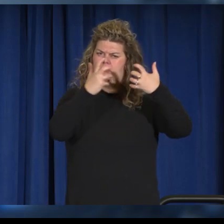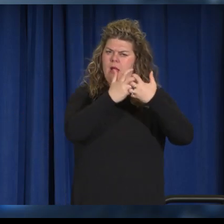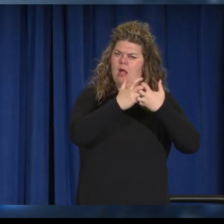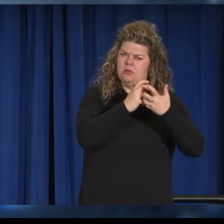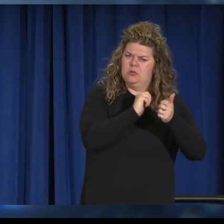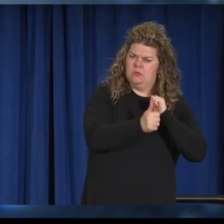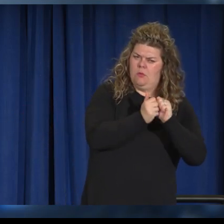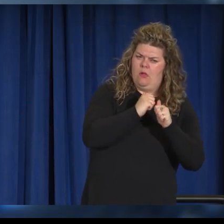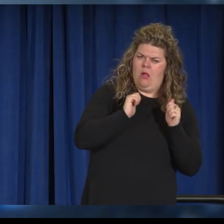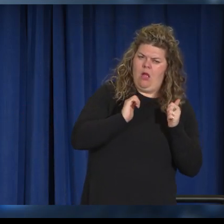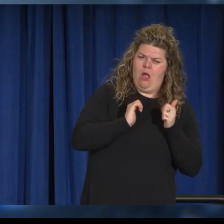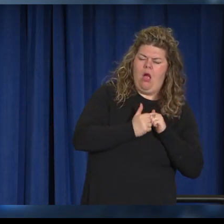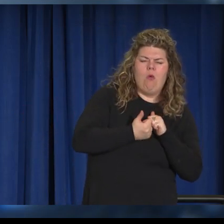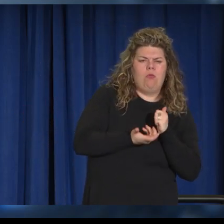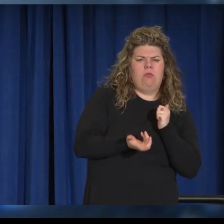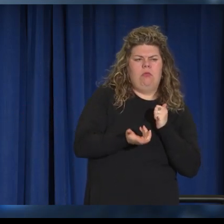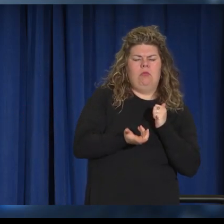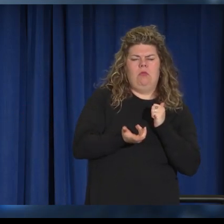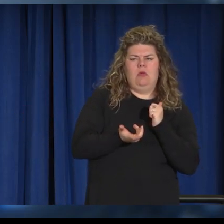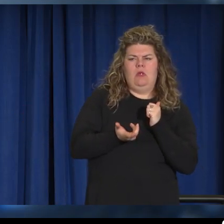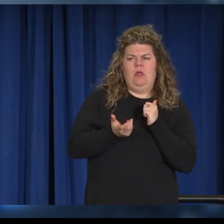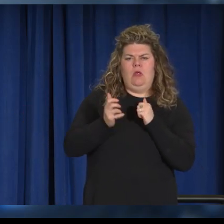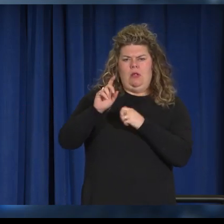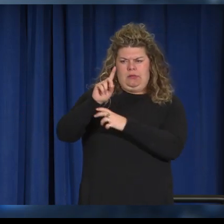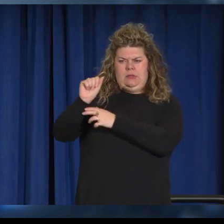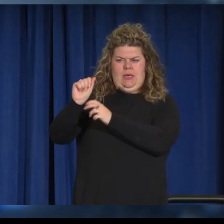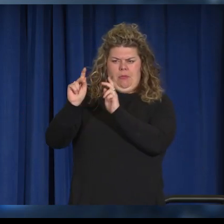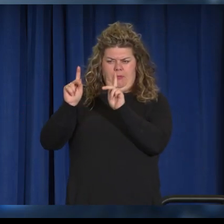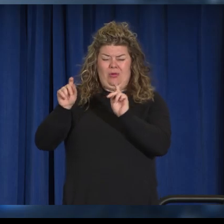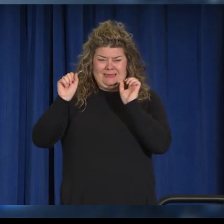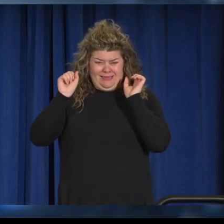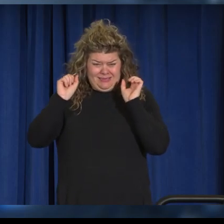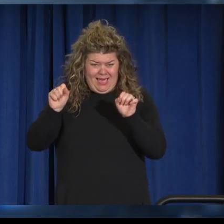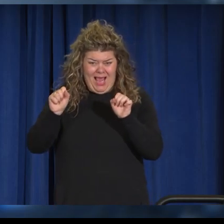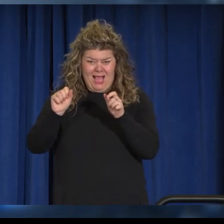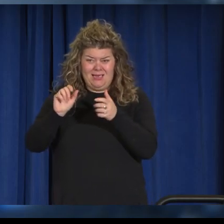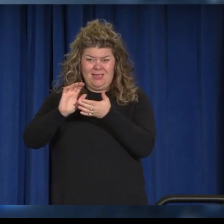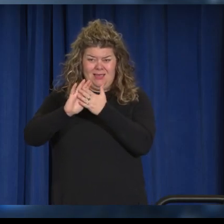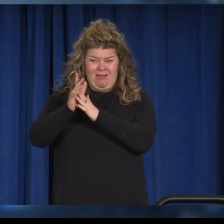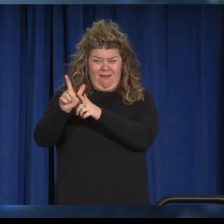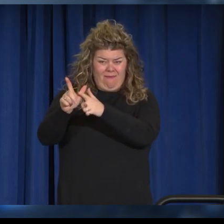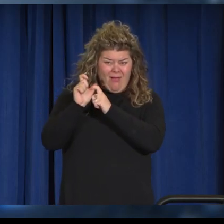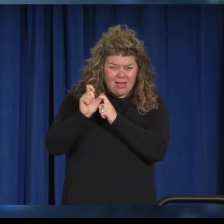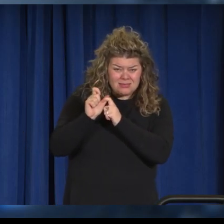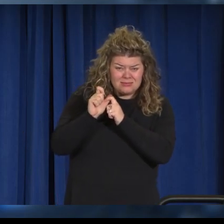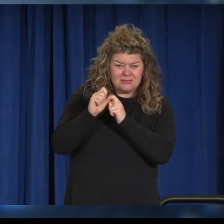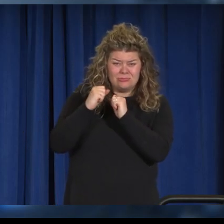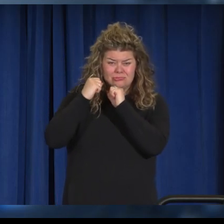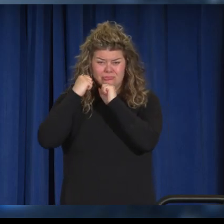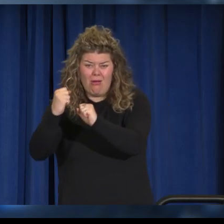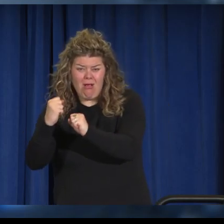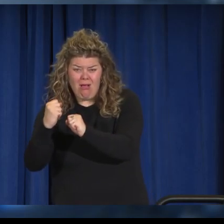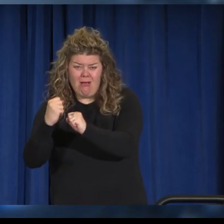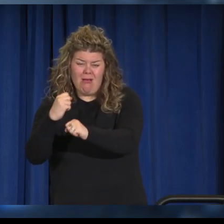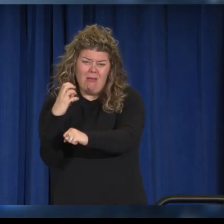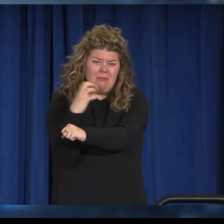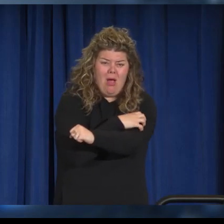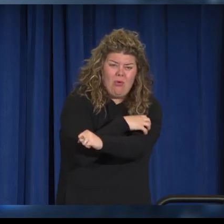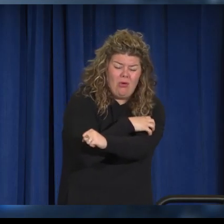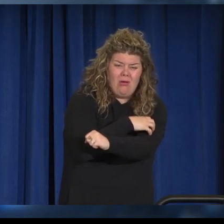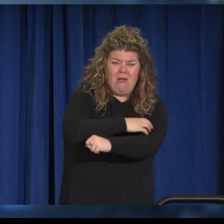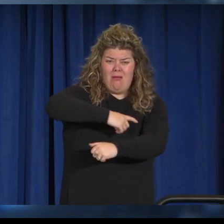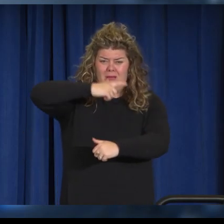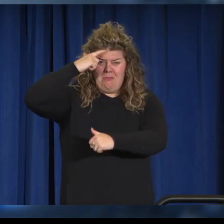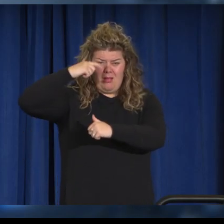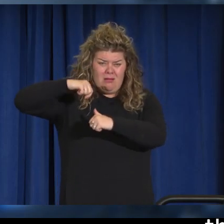required to perform all the things that I mentioned of being fast, being powerful, being strong, being mentally tough?